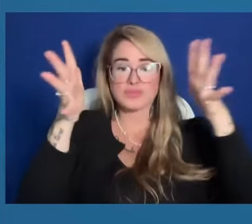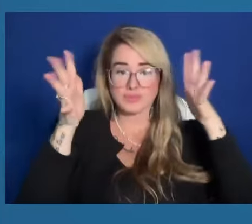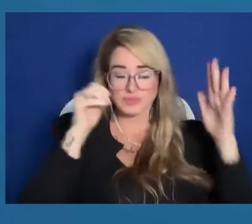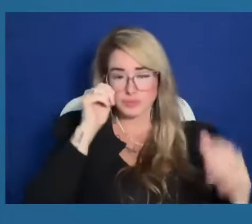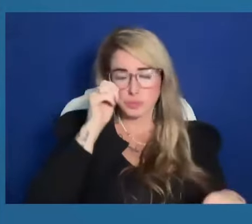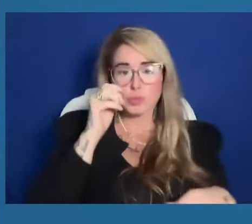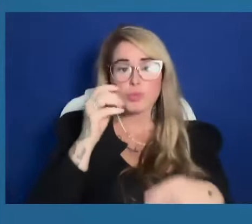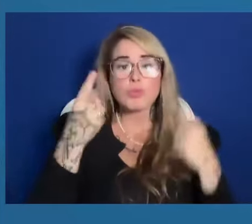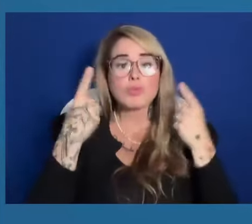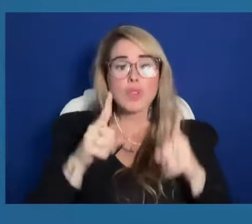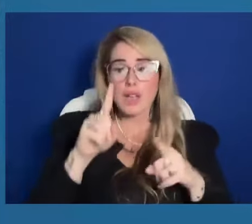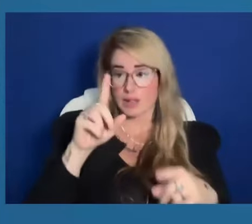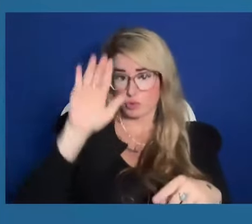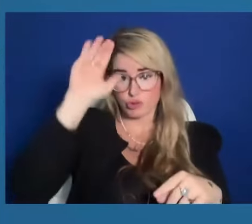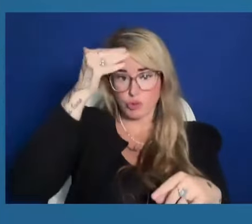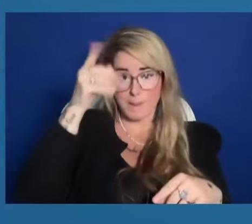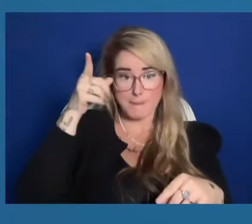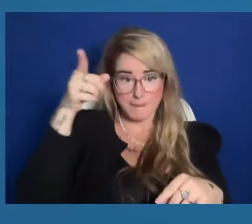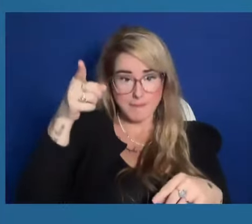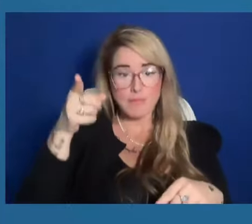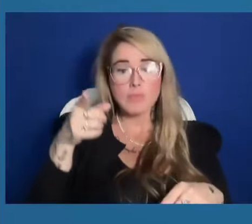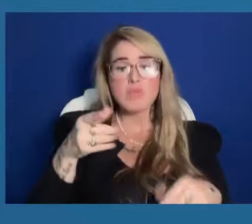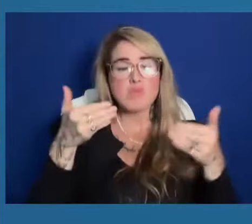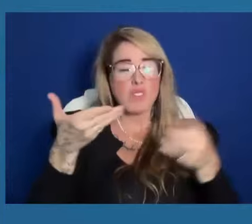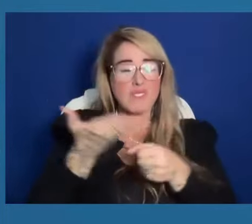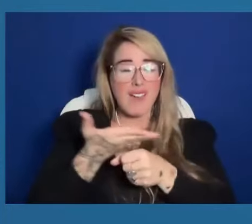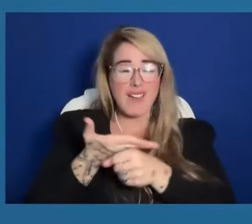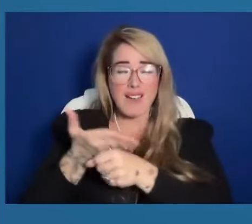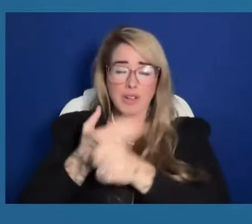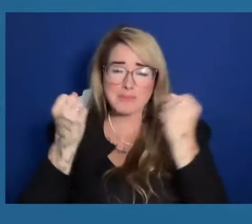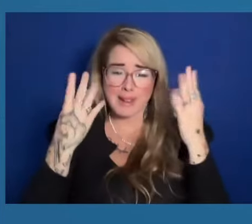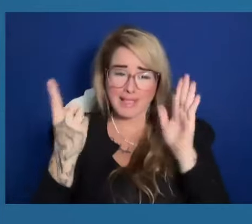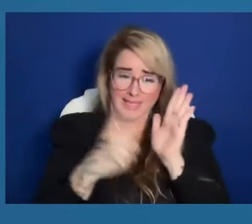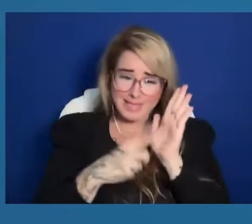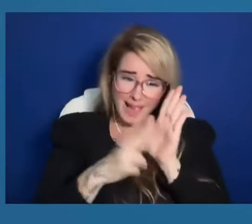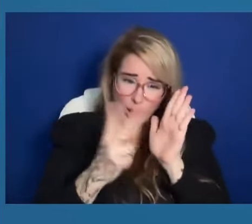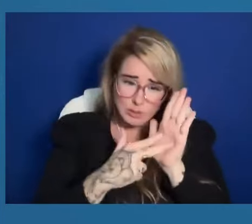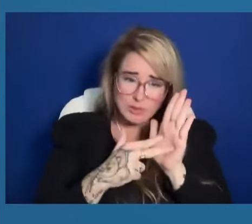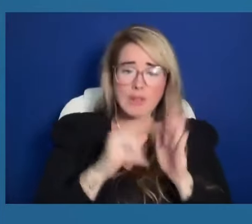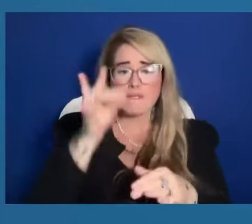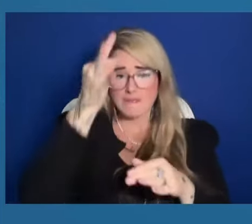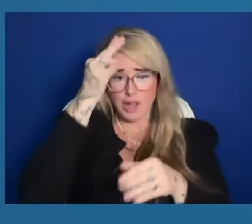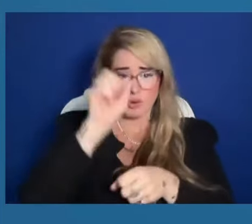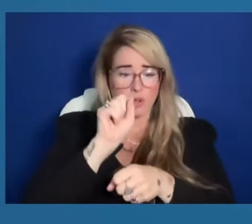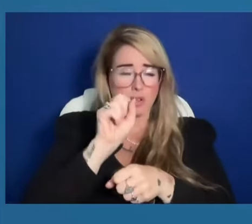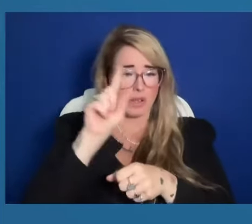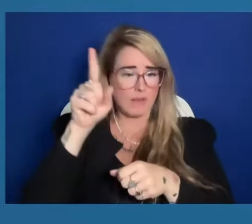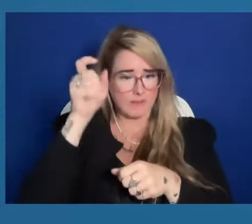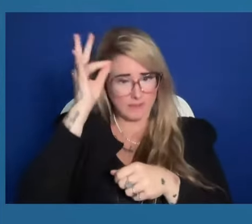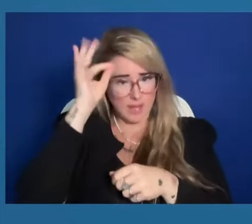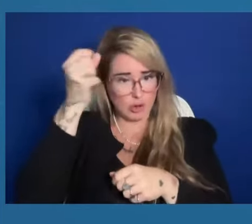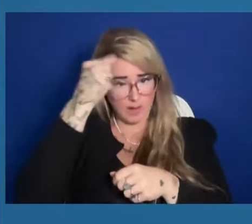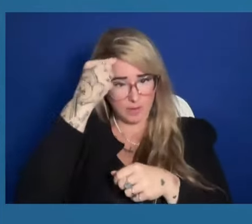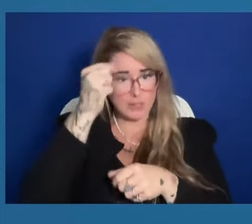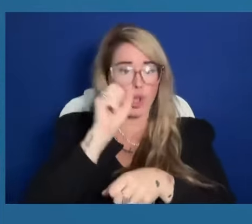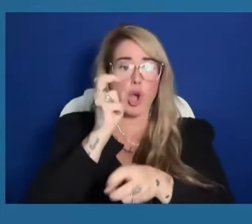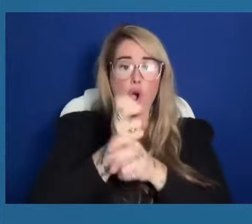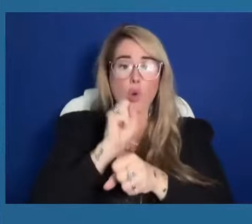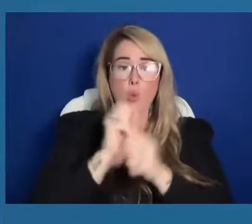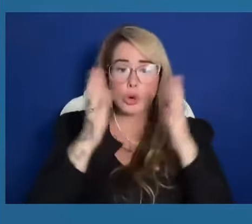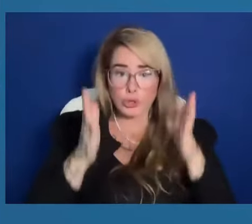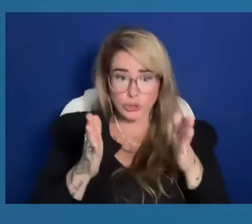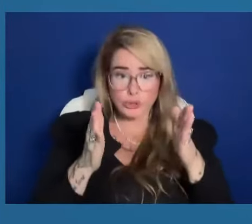When Donald Trump fired thousands of the federal government's hard-working public servants, Tish stood